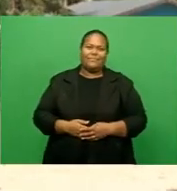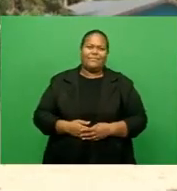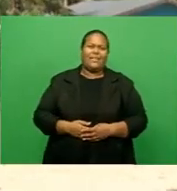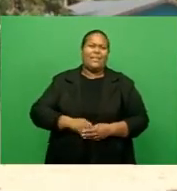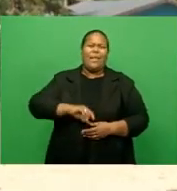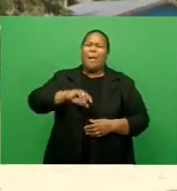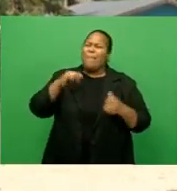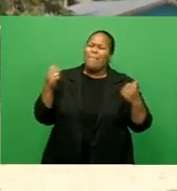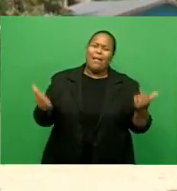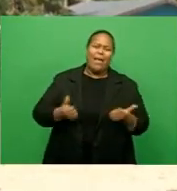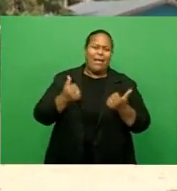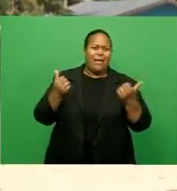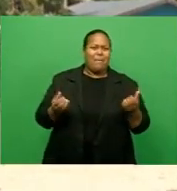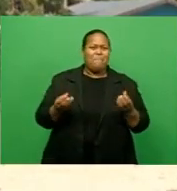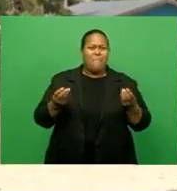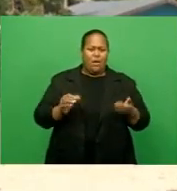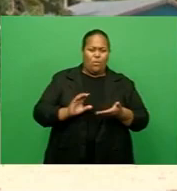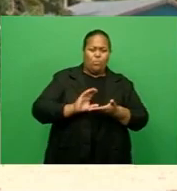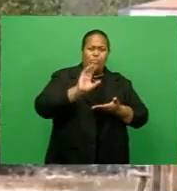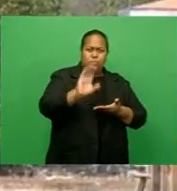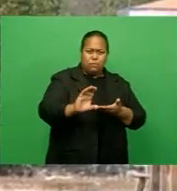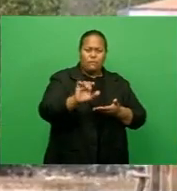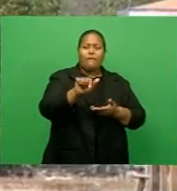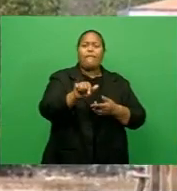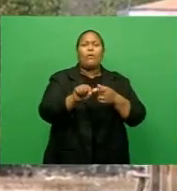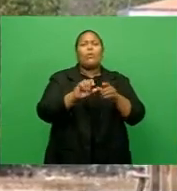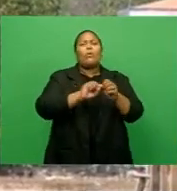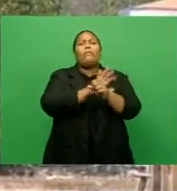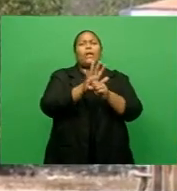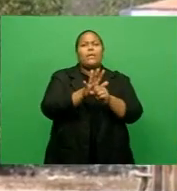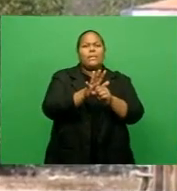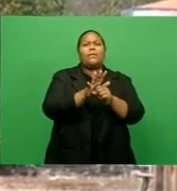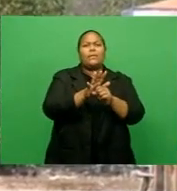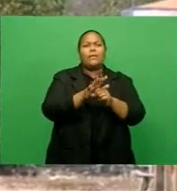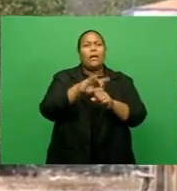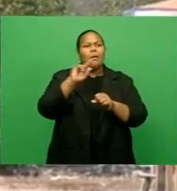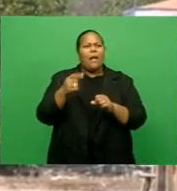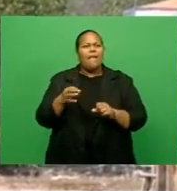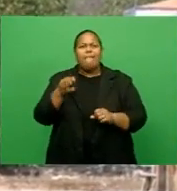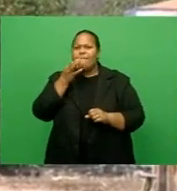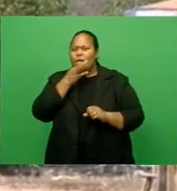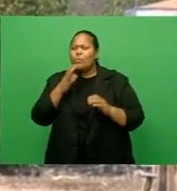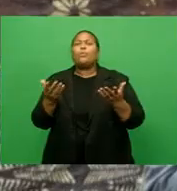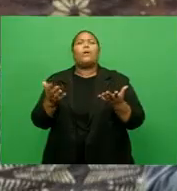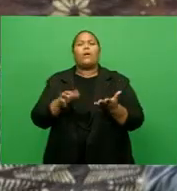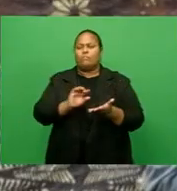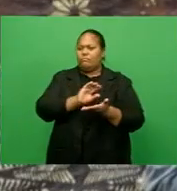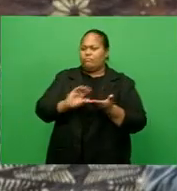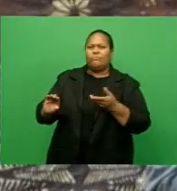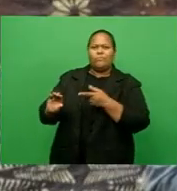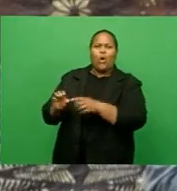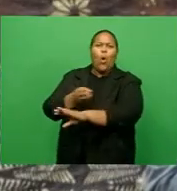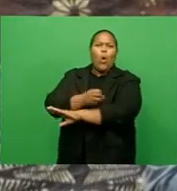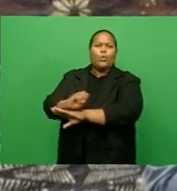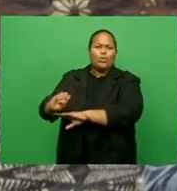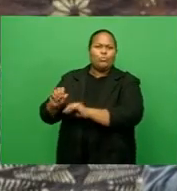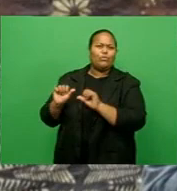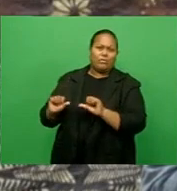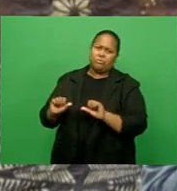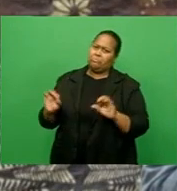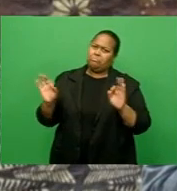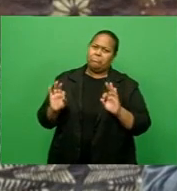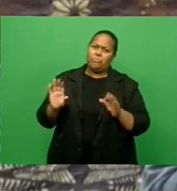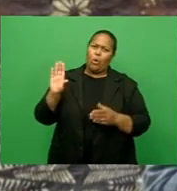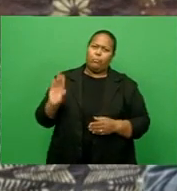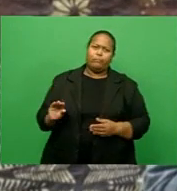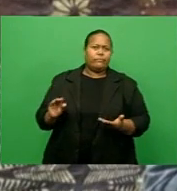being pumped into COVID-19 recovery, very little is channeled to ocean protection. Humanity has treated our